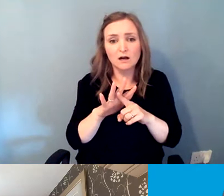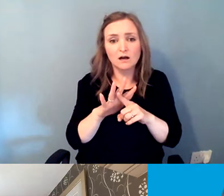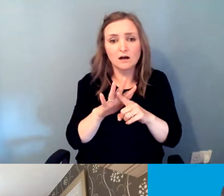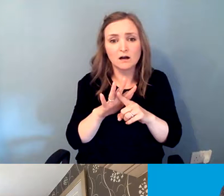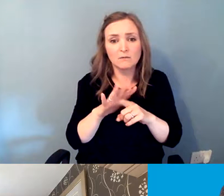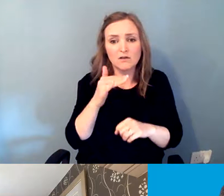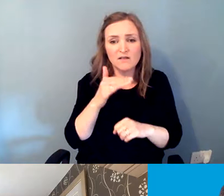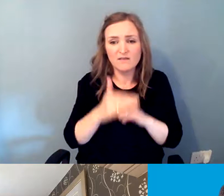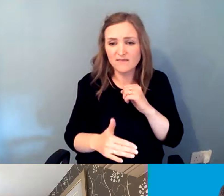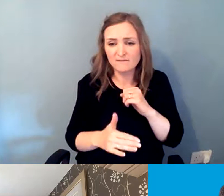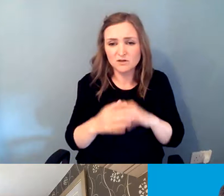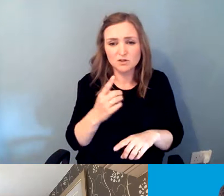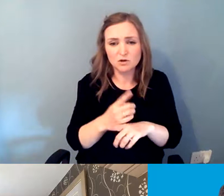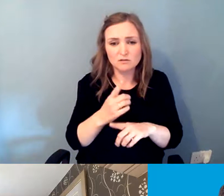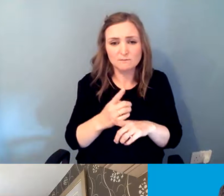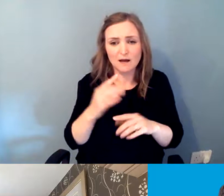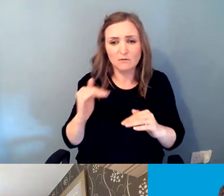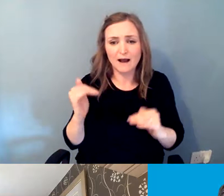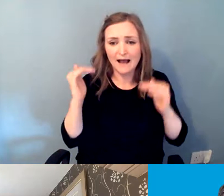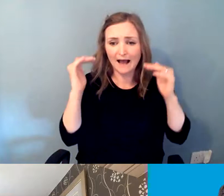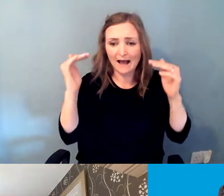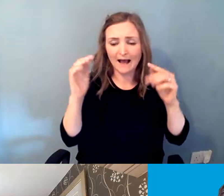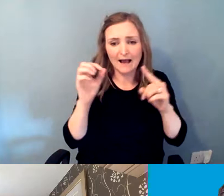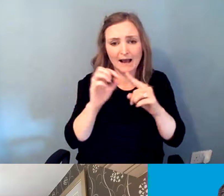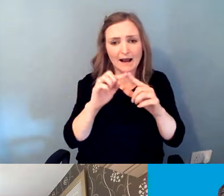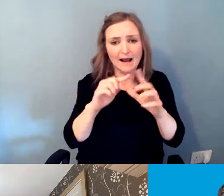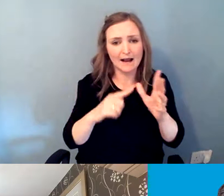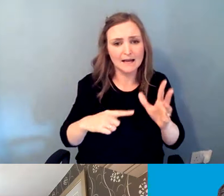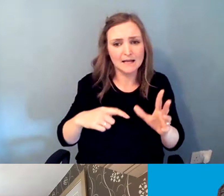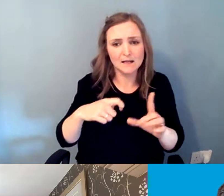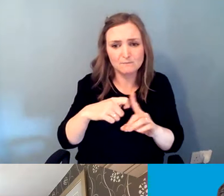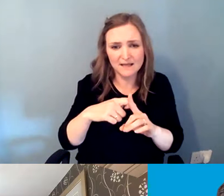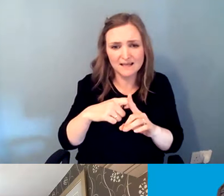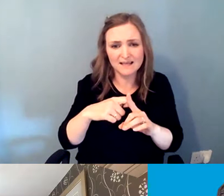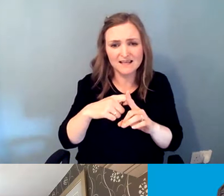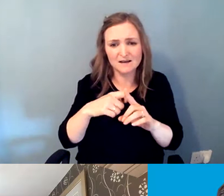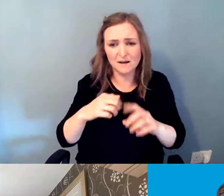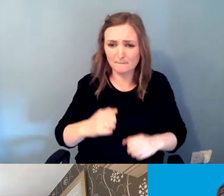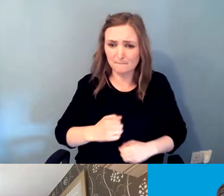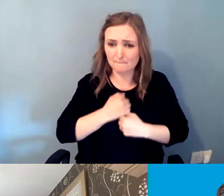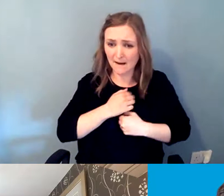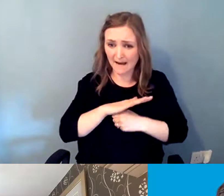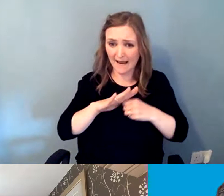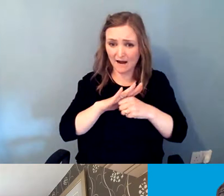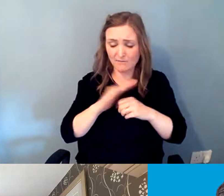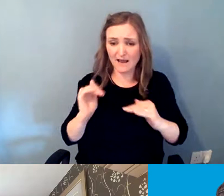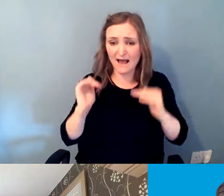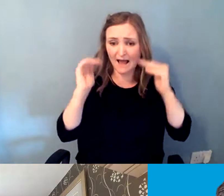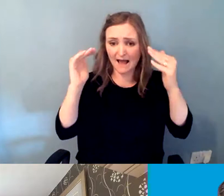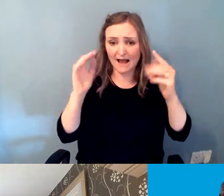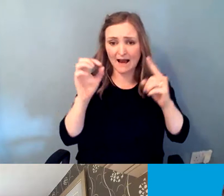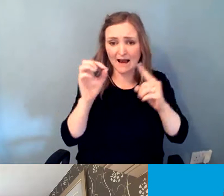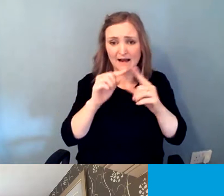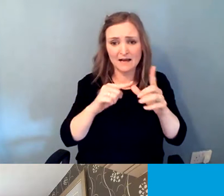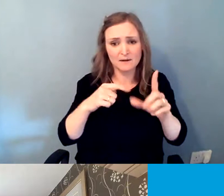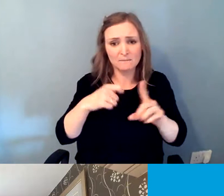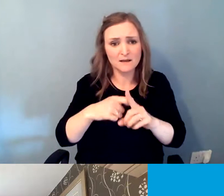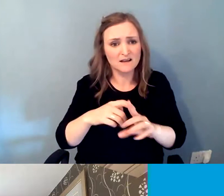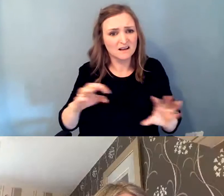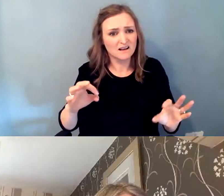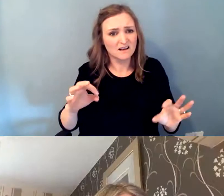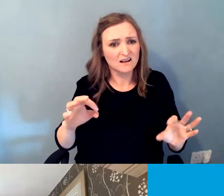Derbyshire Dales and that side of the Pennines, and we're not mentioned. So Stella,